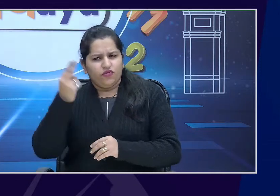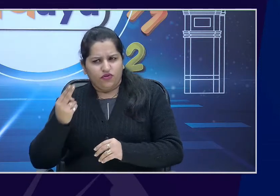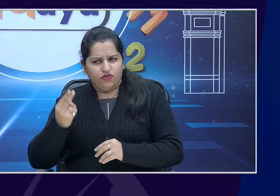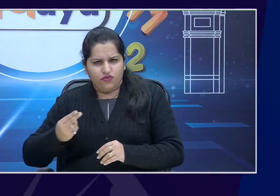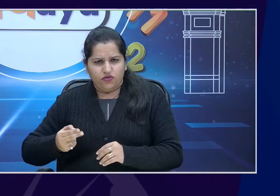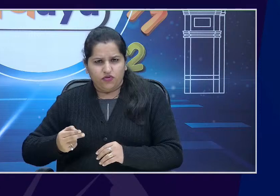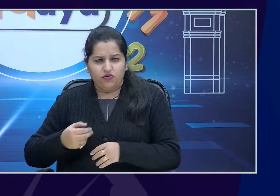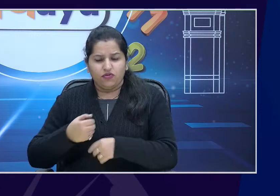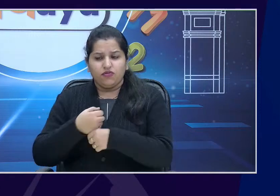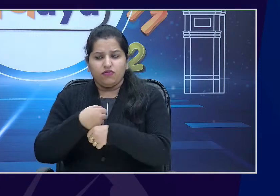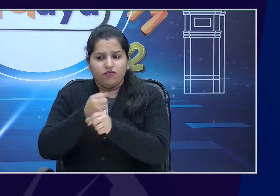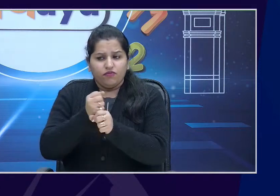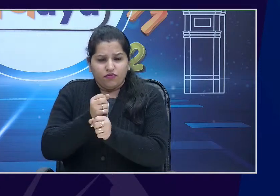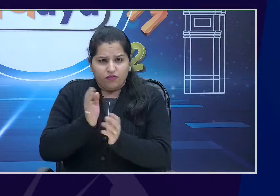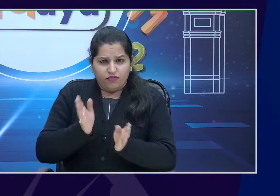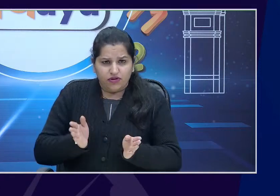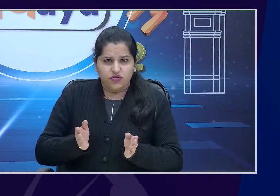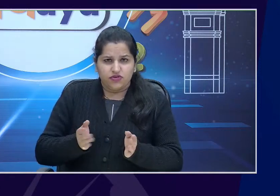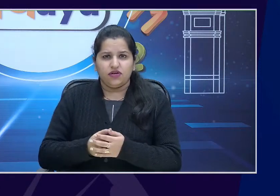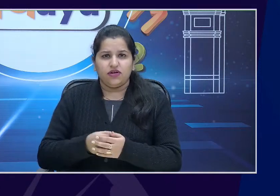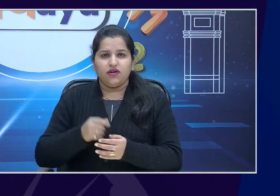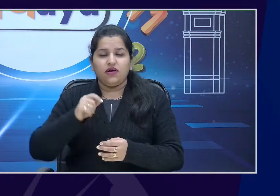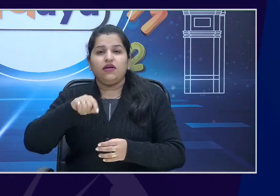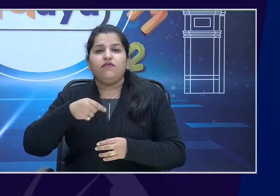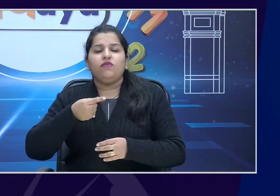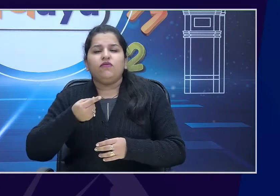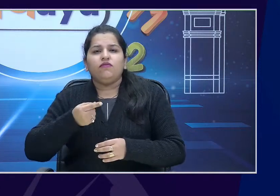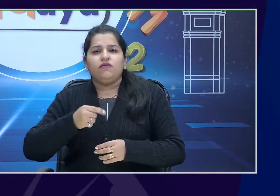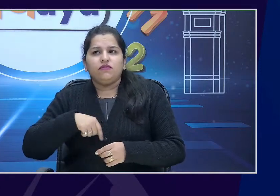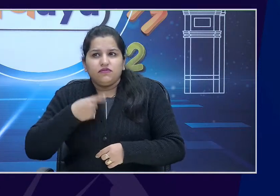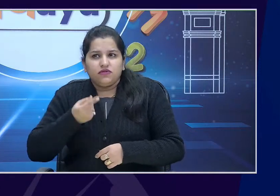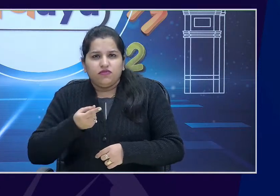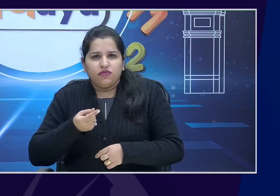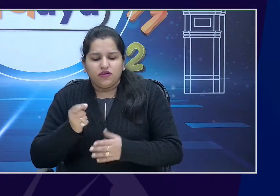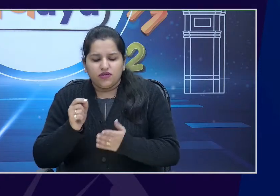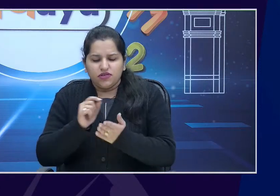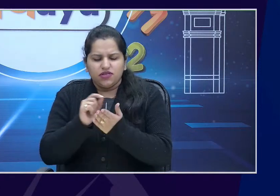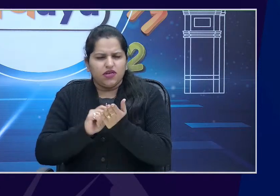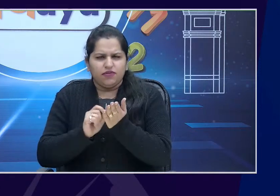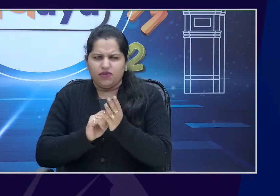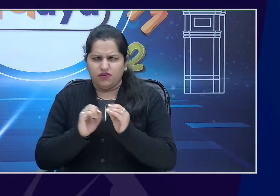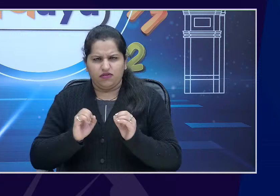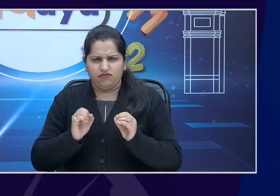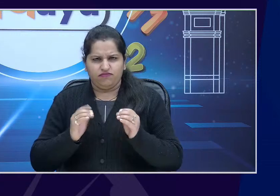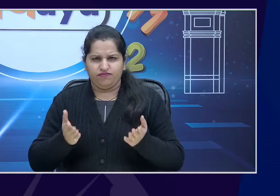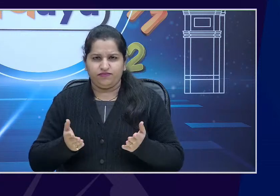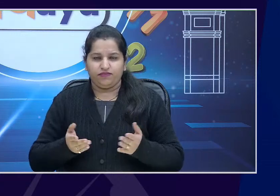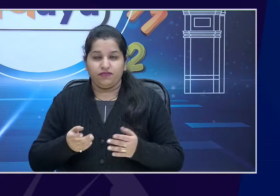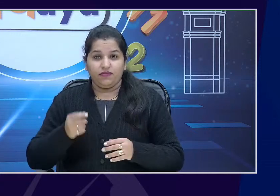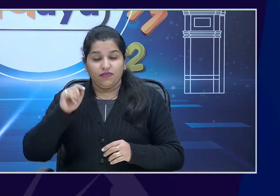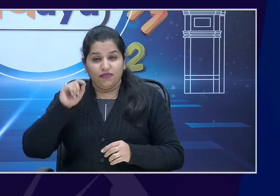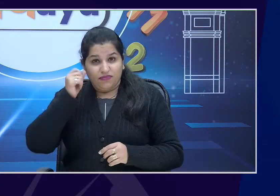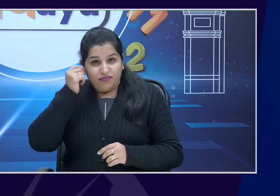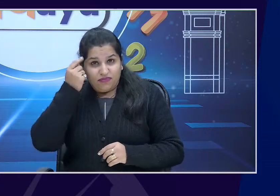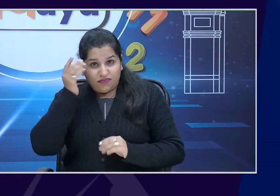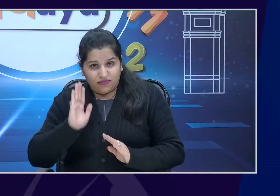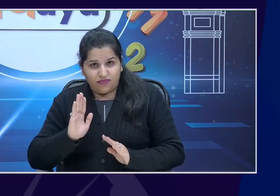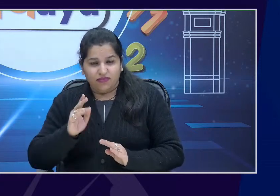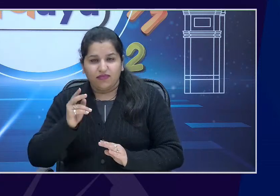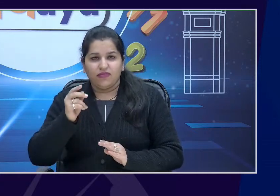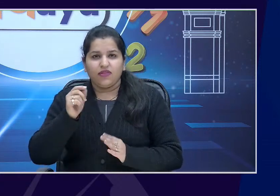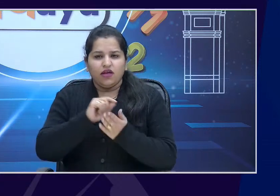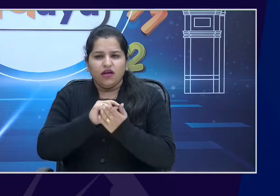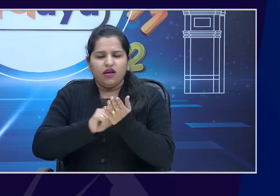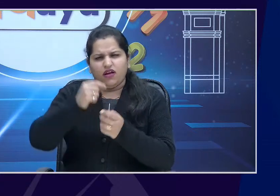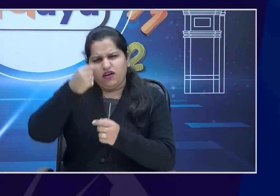draw a picture, and you can, suppose you are not able to write. Some some of us have a writing problem.